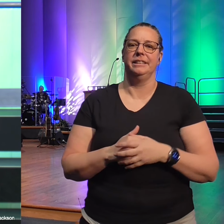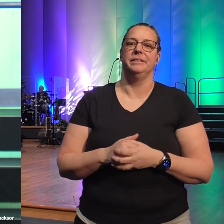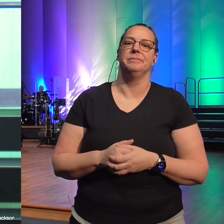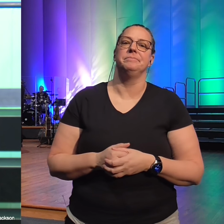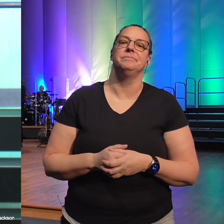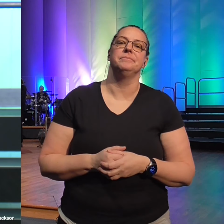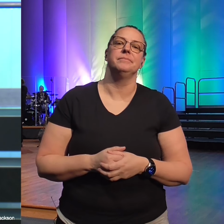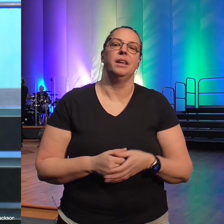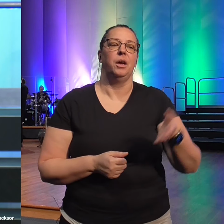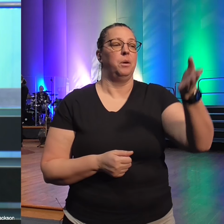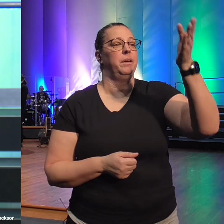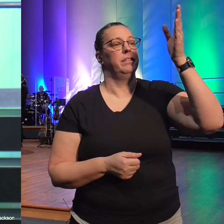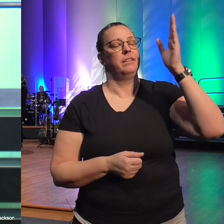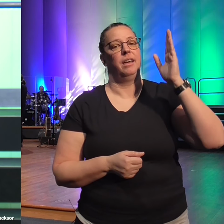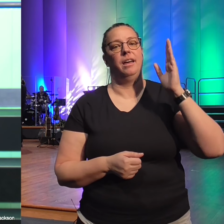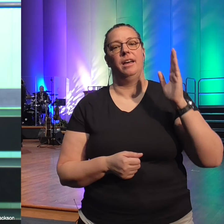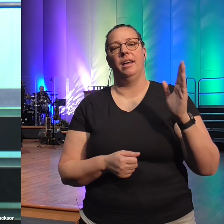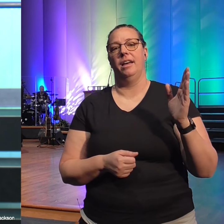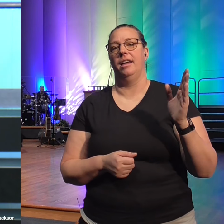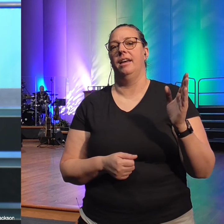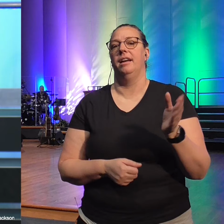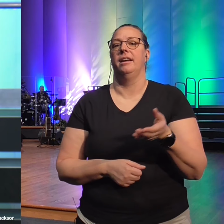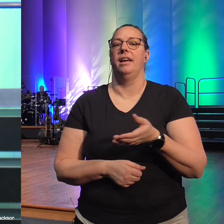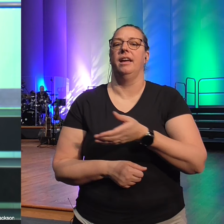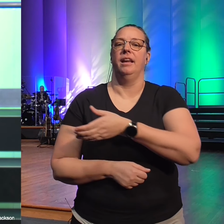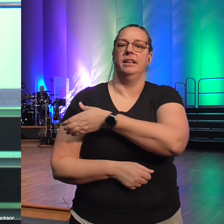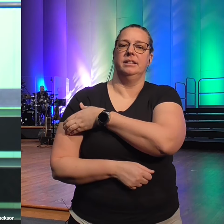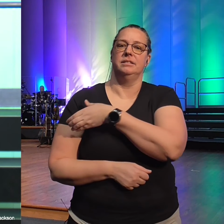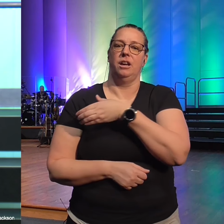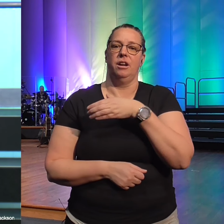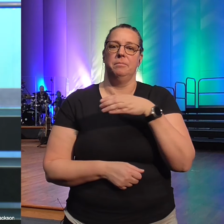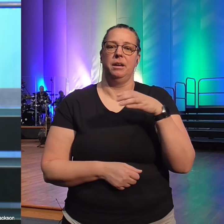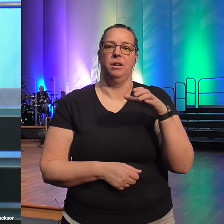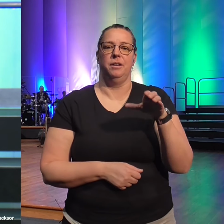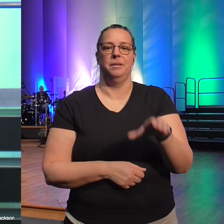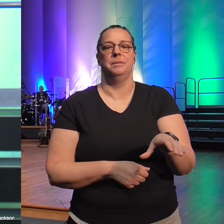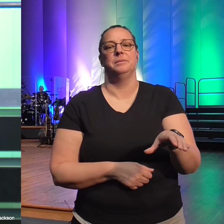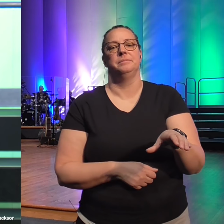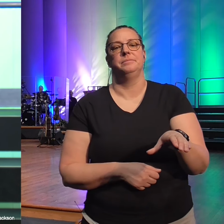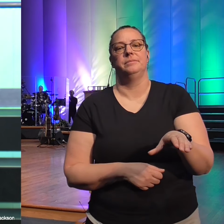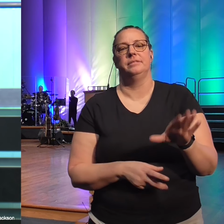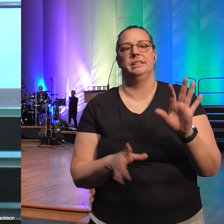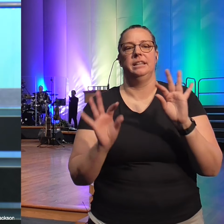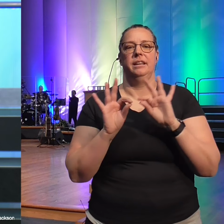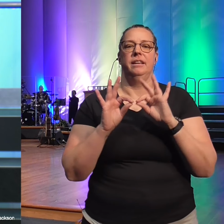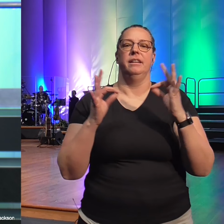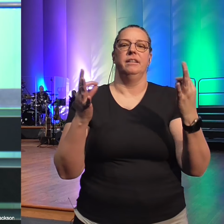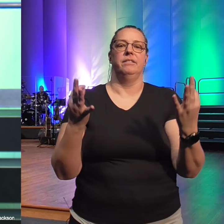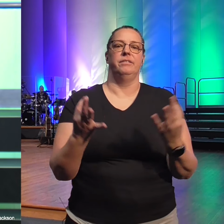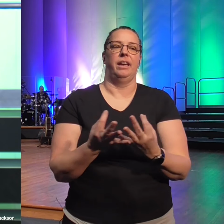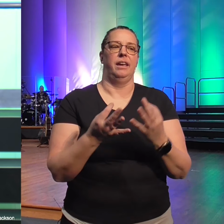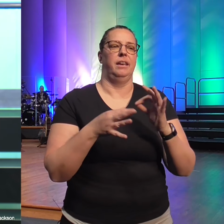be. With God as our power,